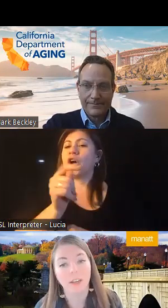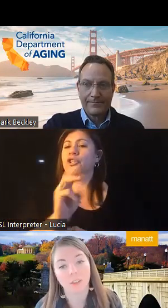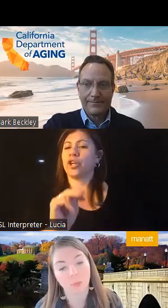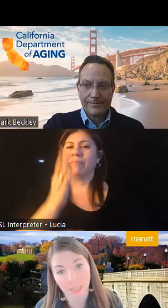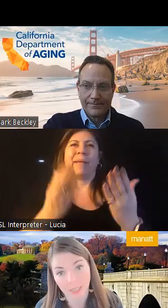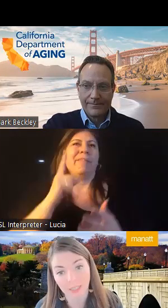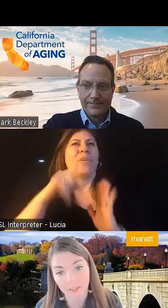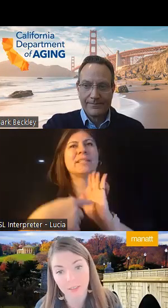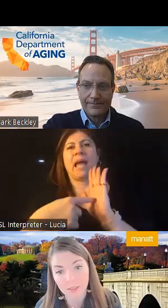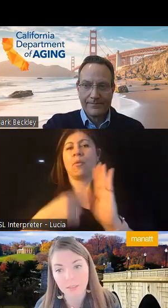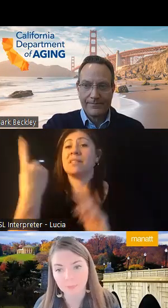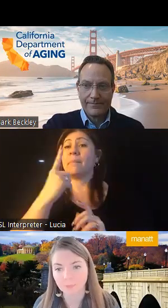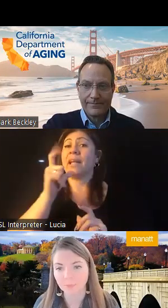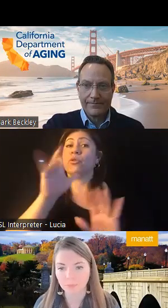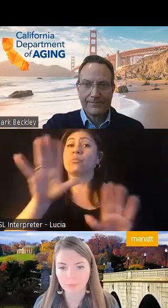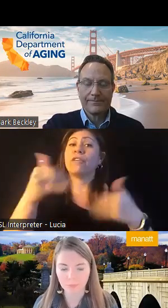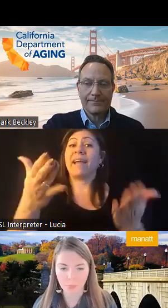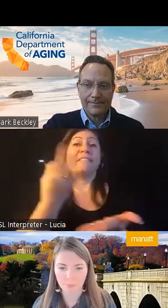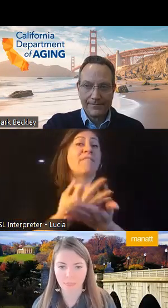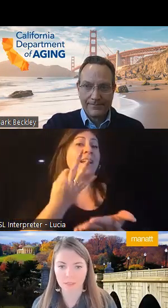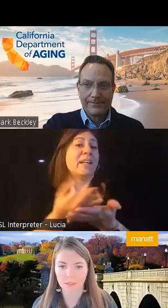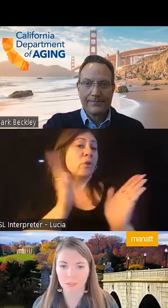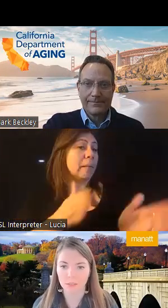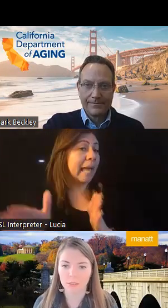providing financial planning assistance.